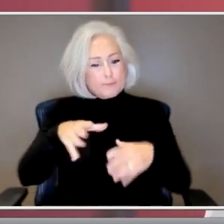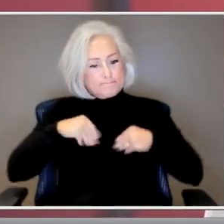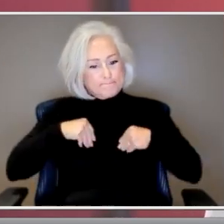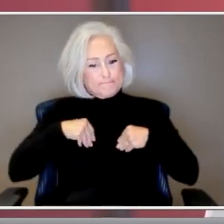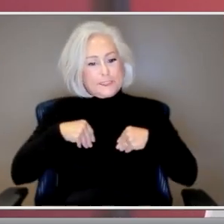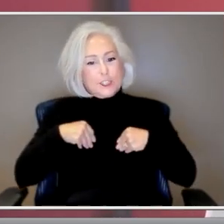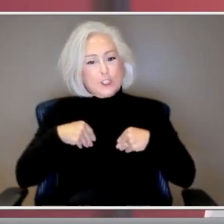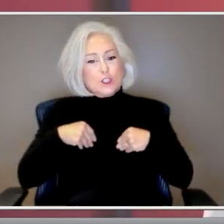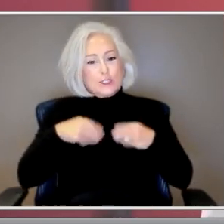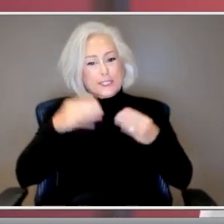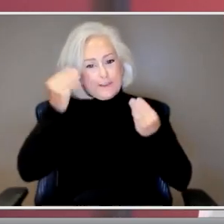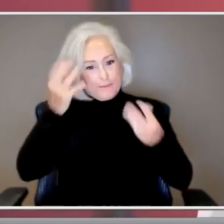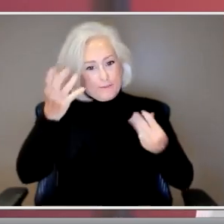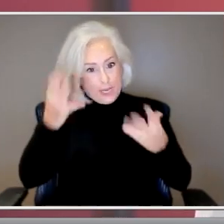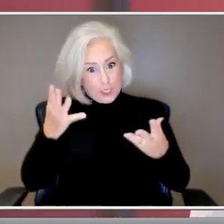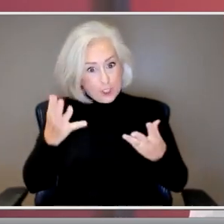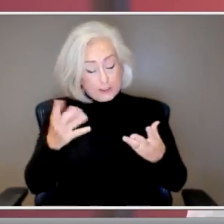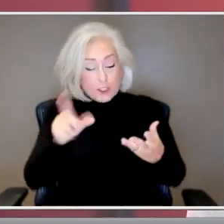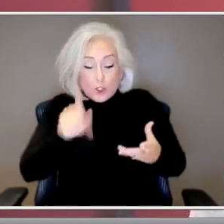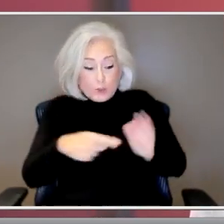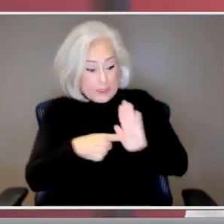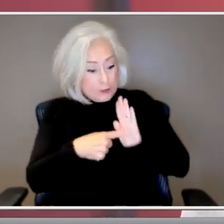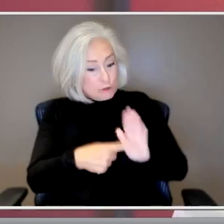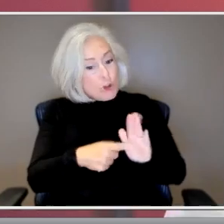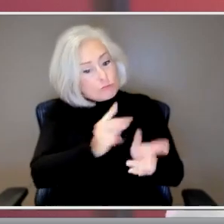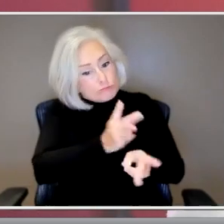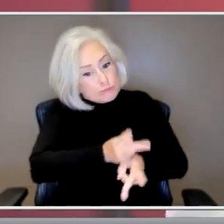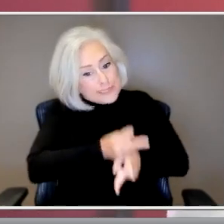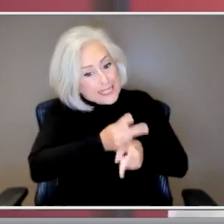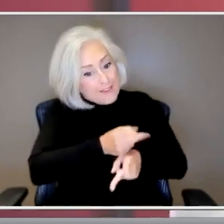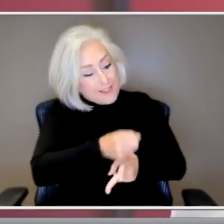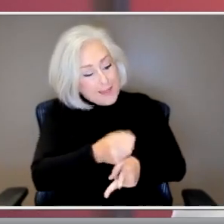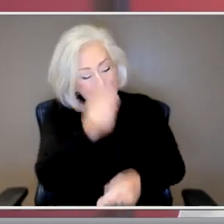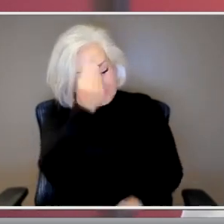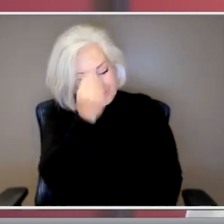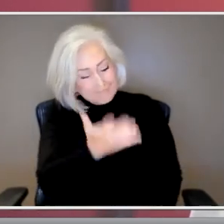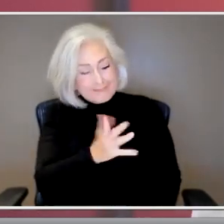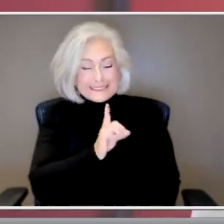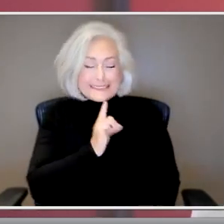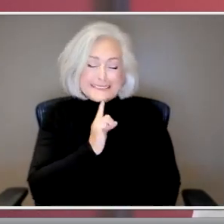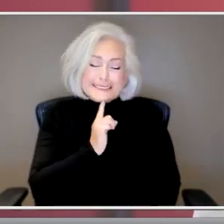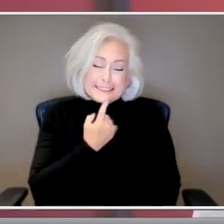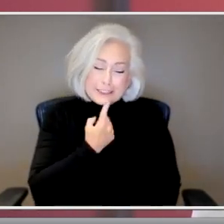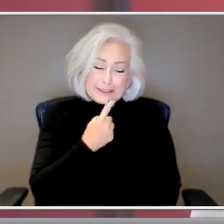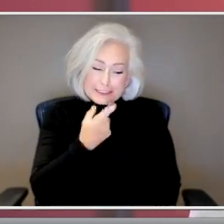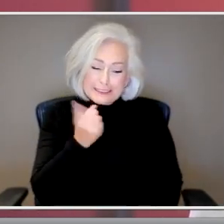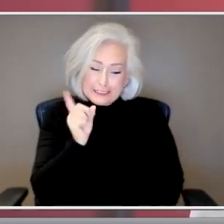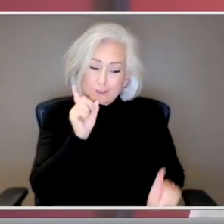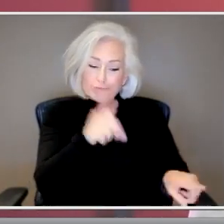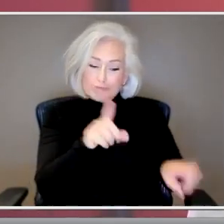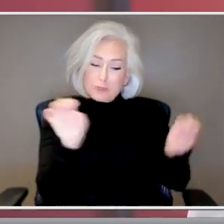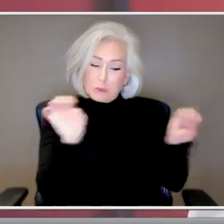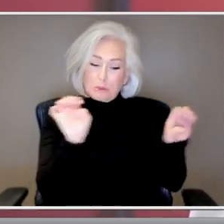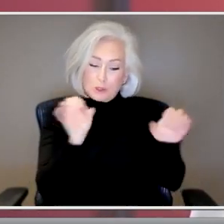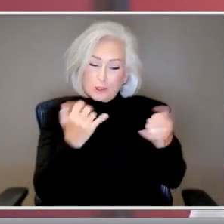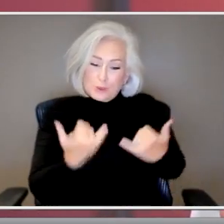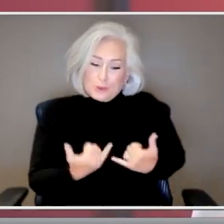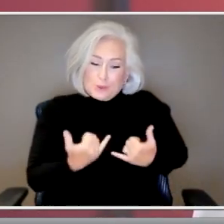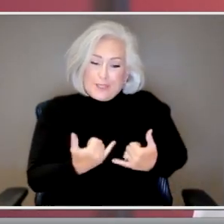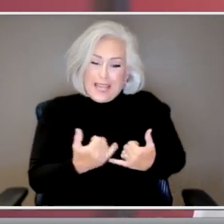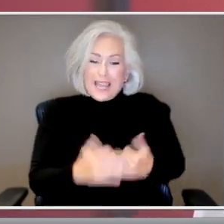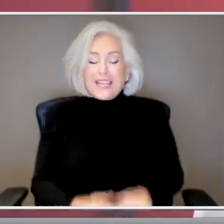them. Sometimes you wanna tell them it's really serious and you need to go to the emergency department today. So, and if